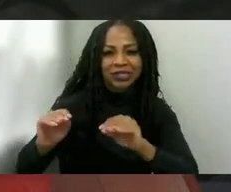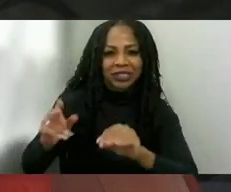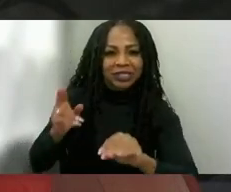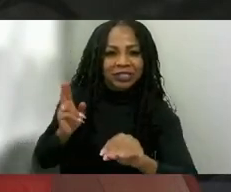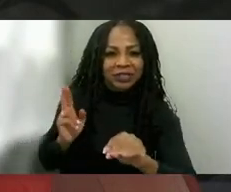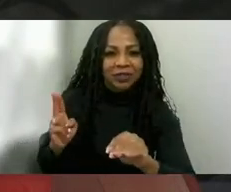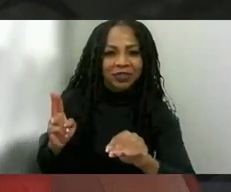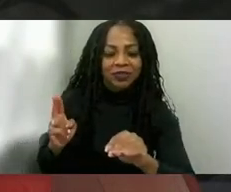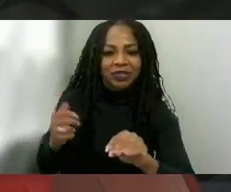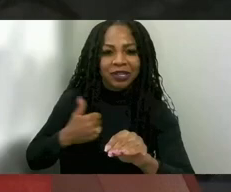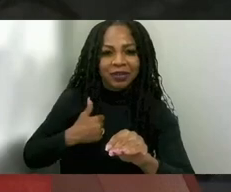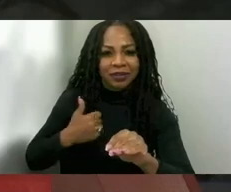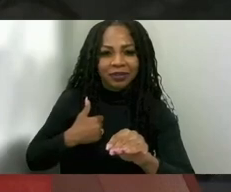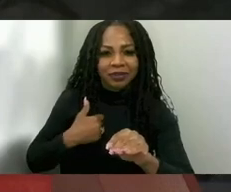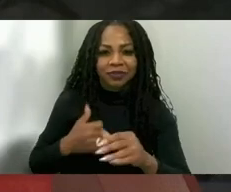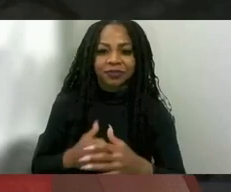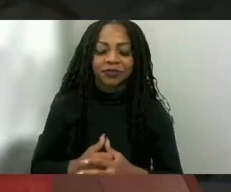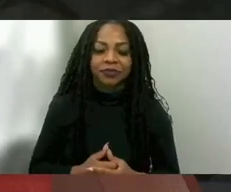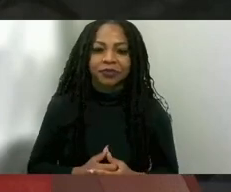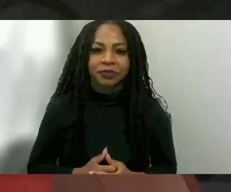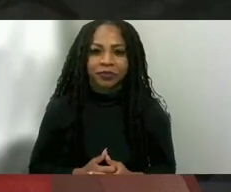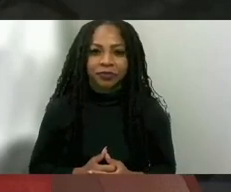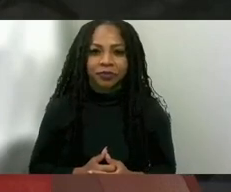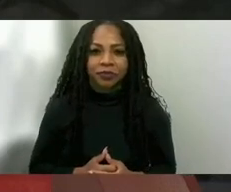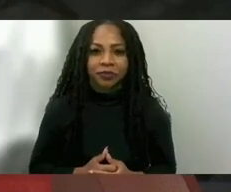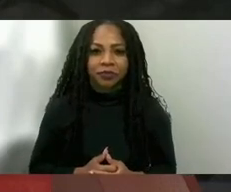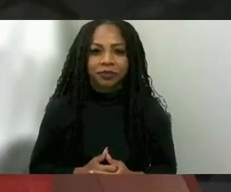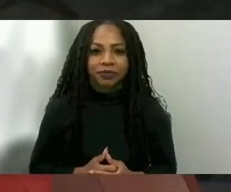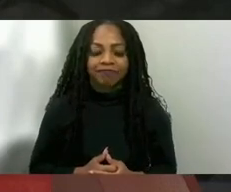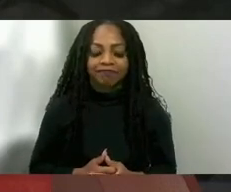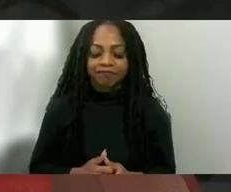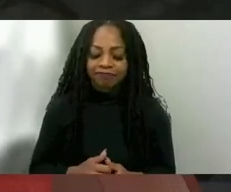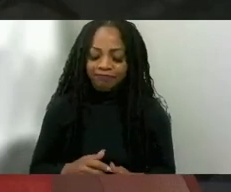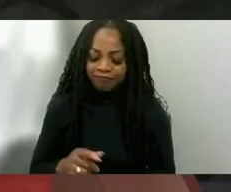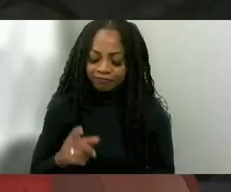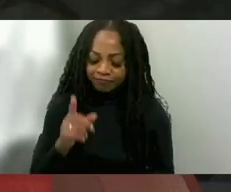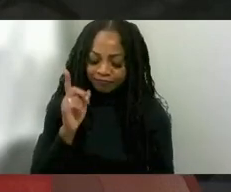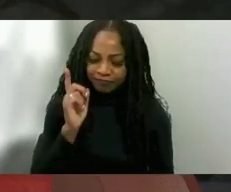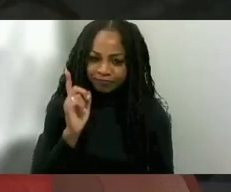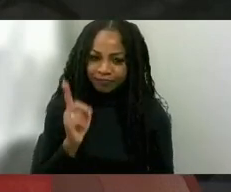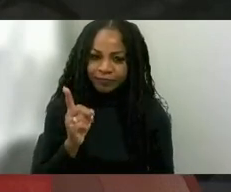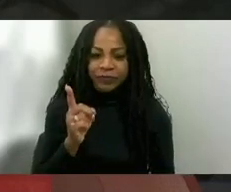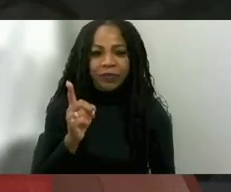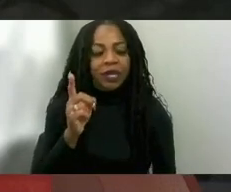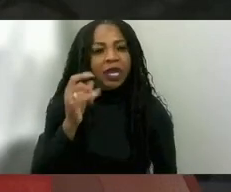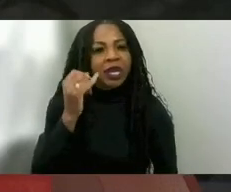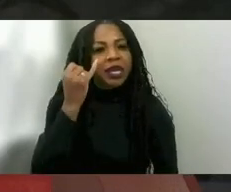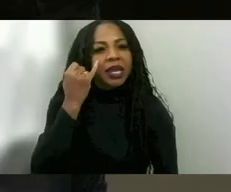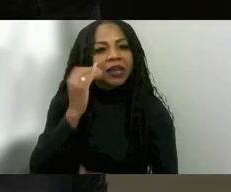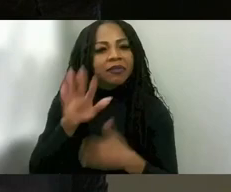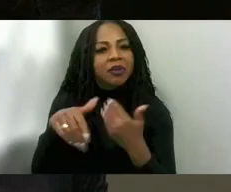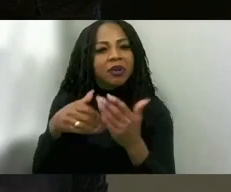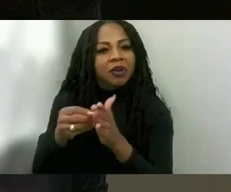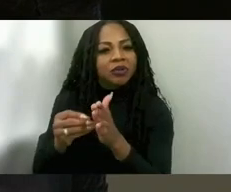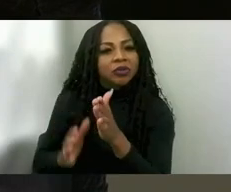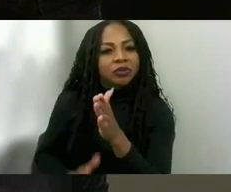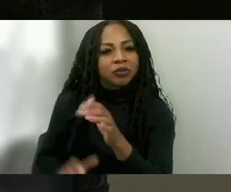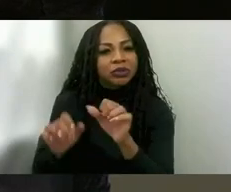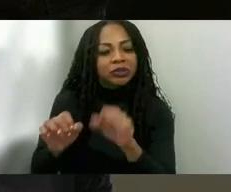Canada. That is when I said to myself, if the children could hear another